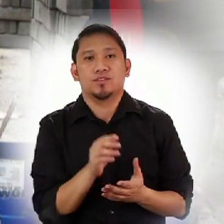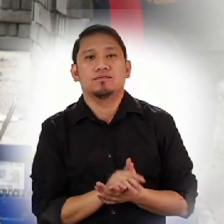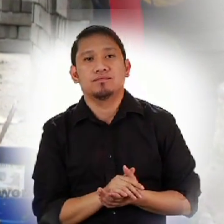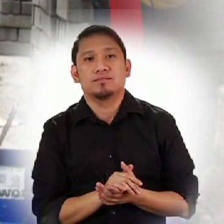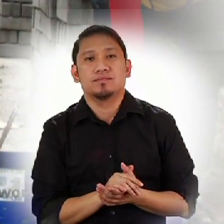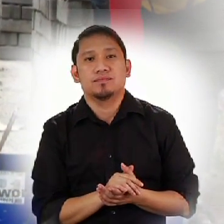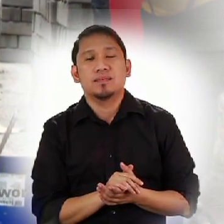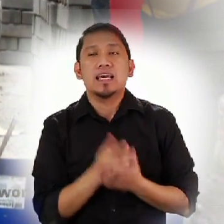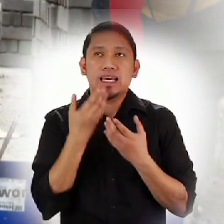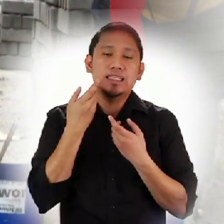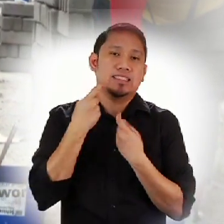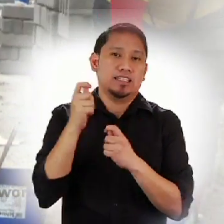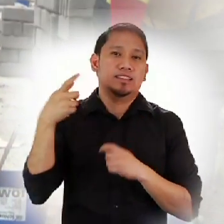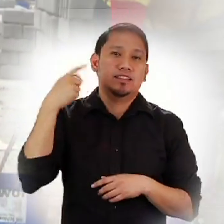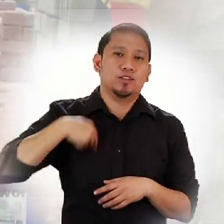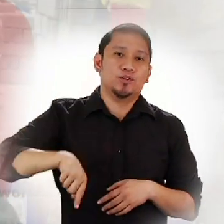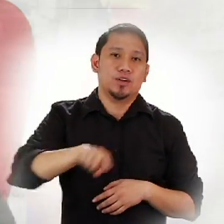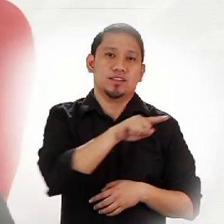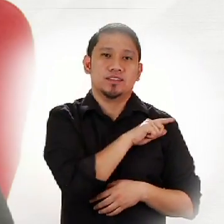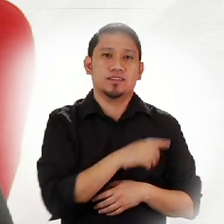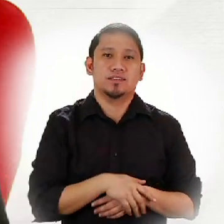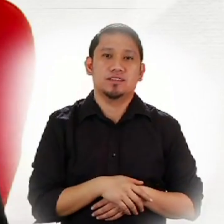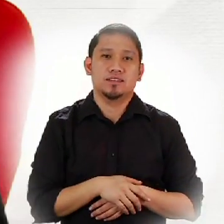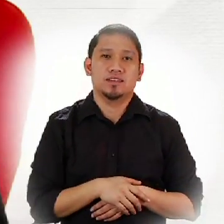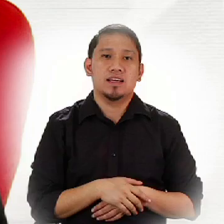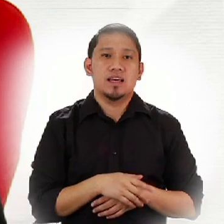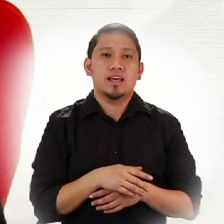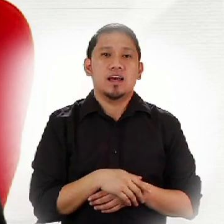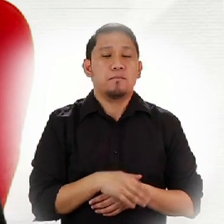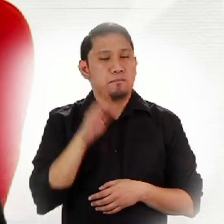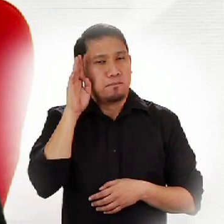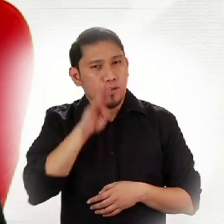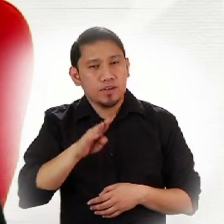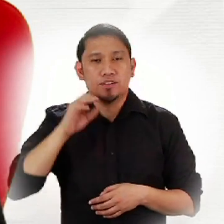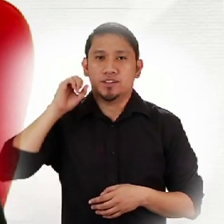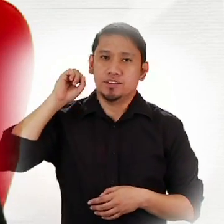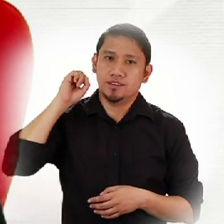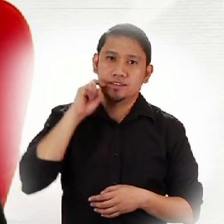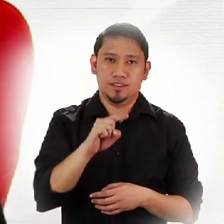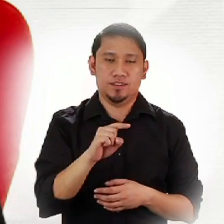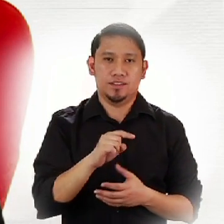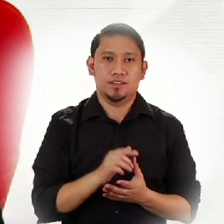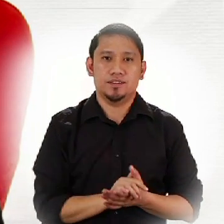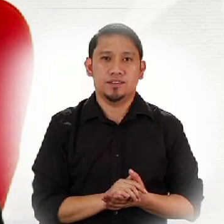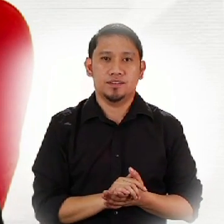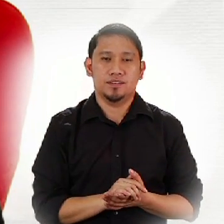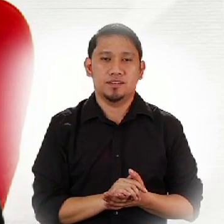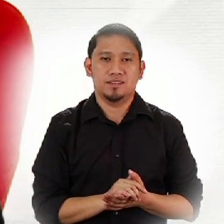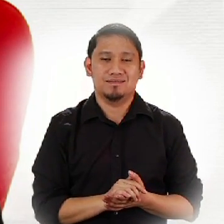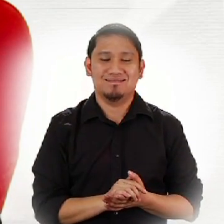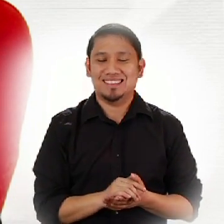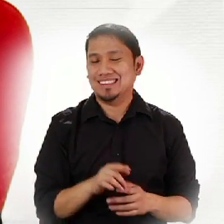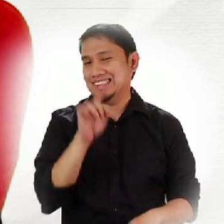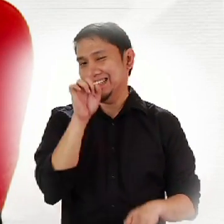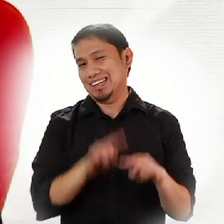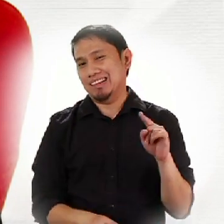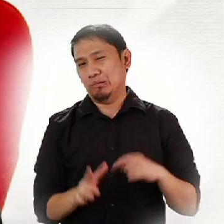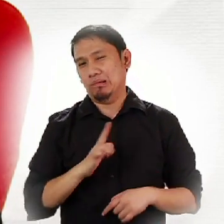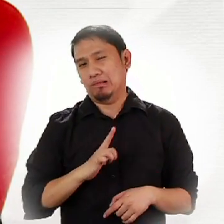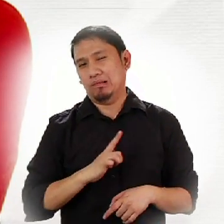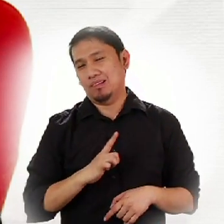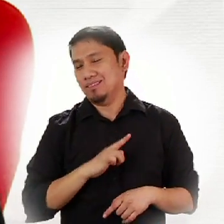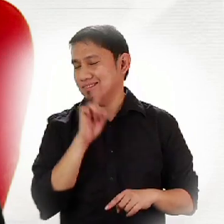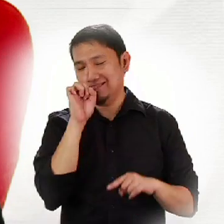mission entrusted to us. So, dear brothers and sisters, we cannot be